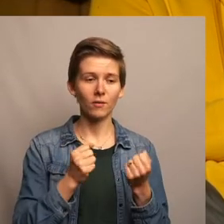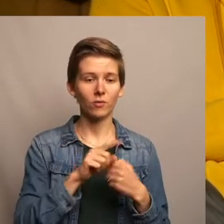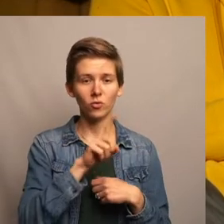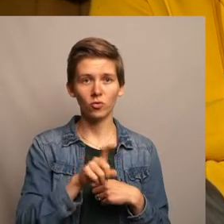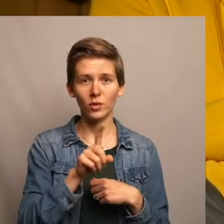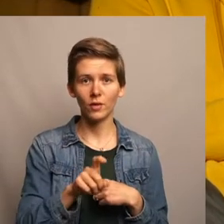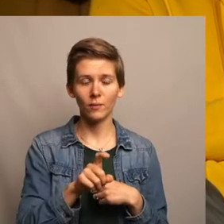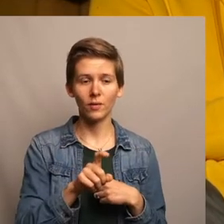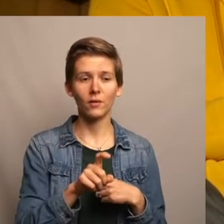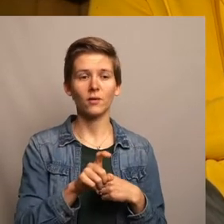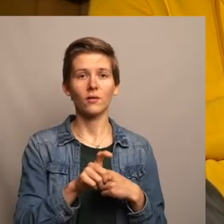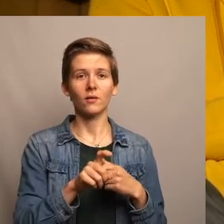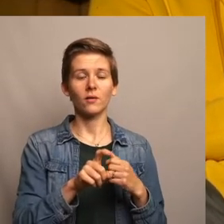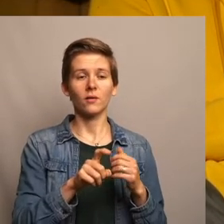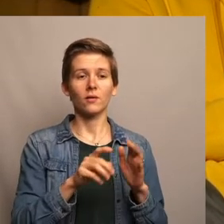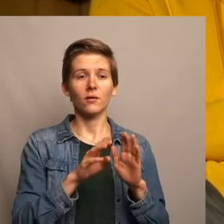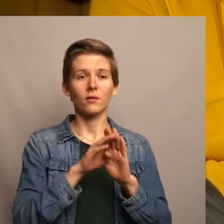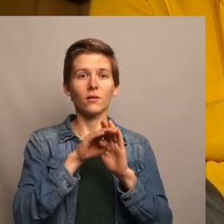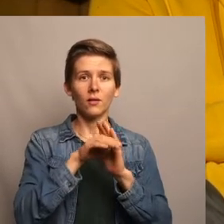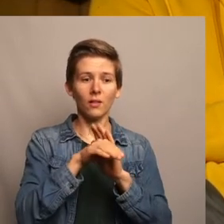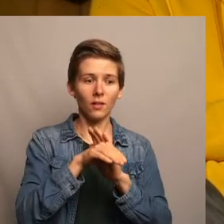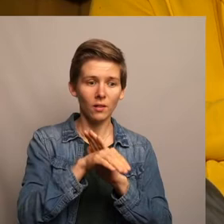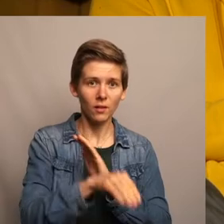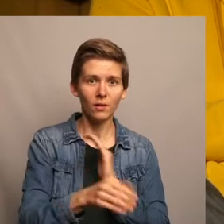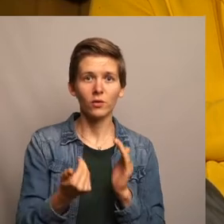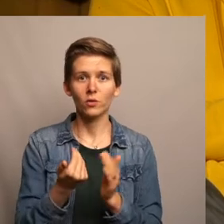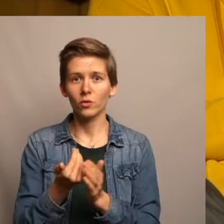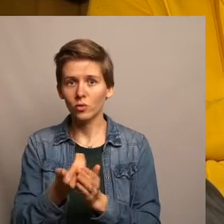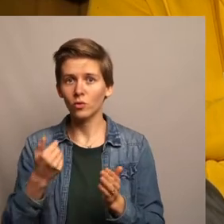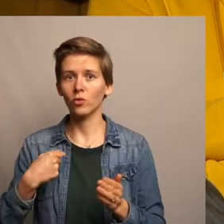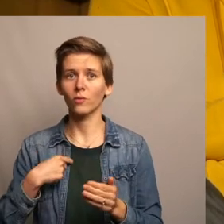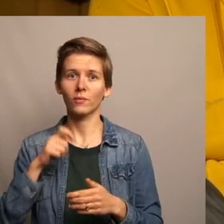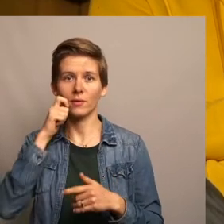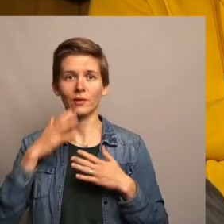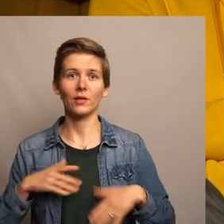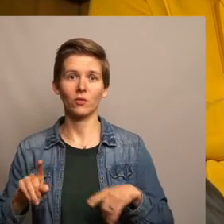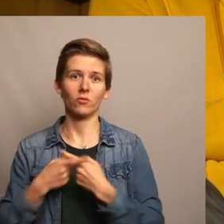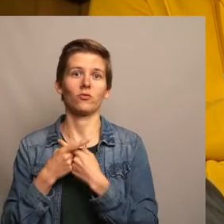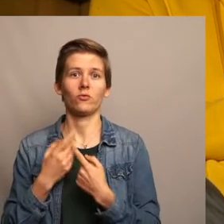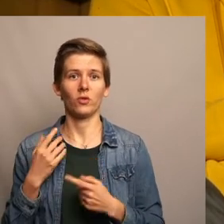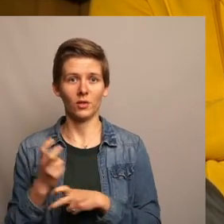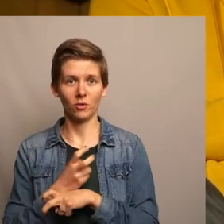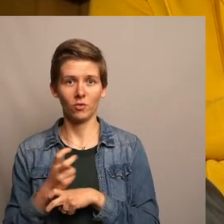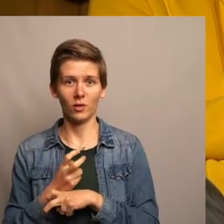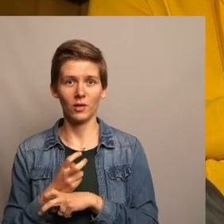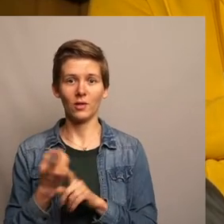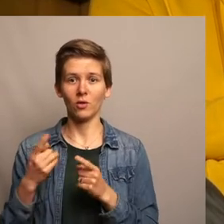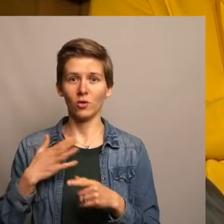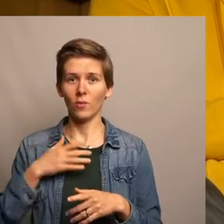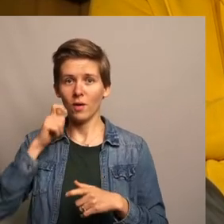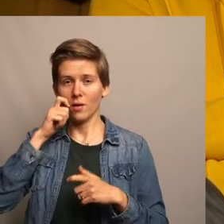my mental health issue is worsened by my gender dysphoria. So if I don't treat gender dysphoria, I keep having mental issue, and